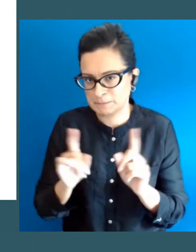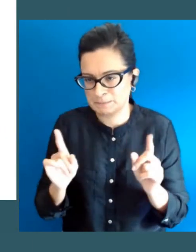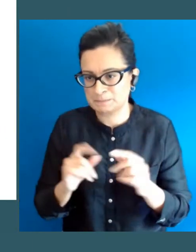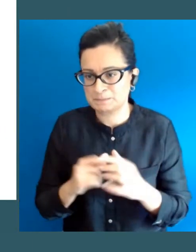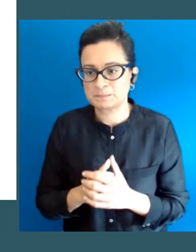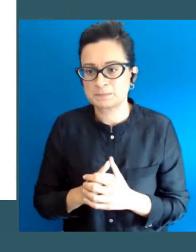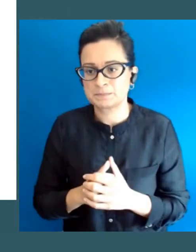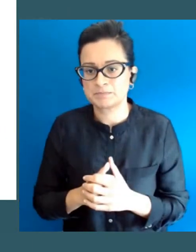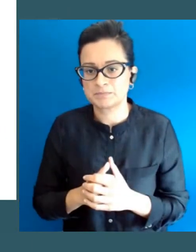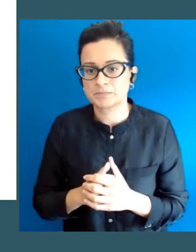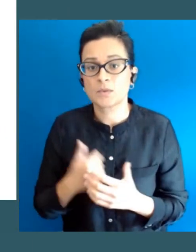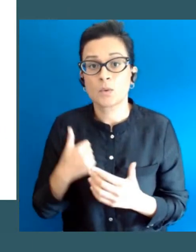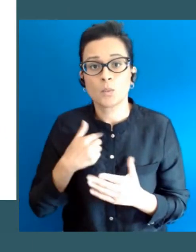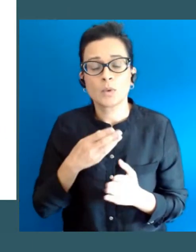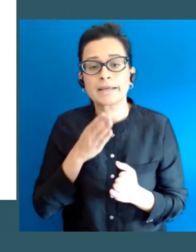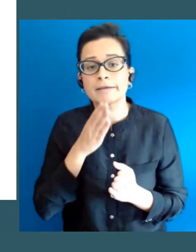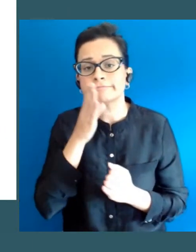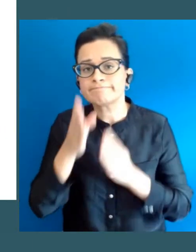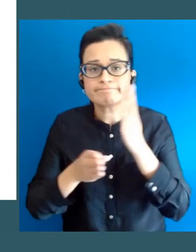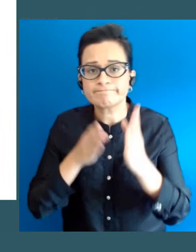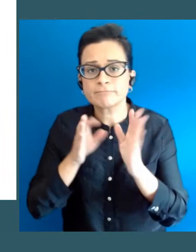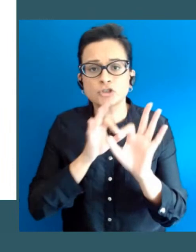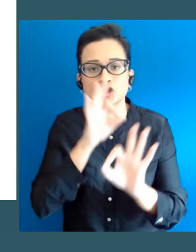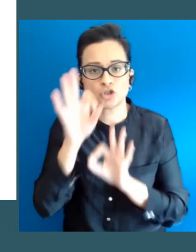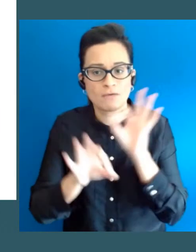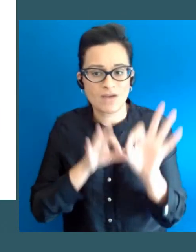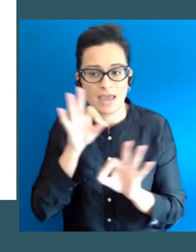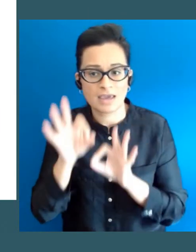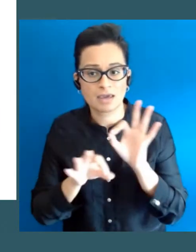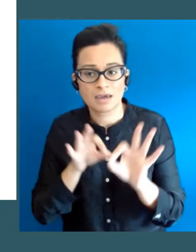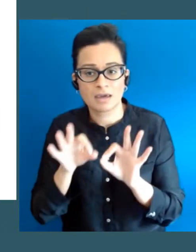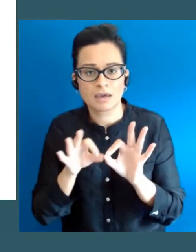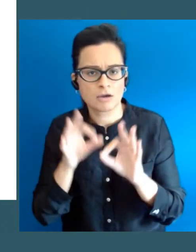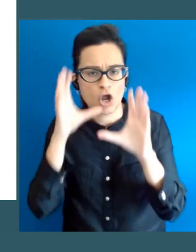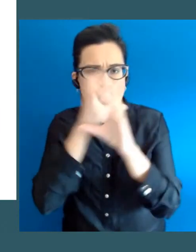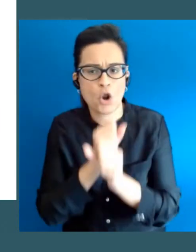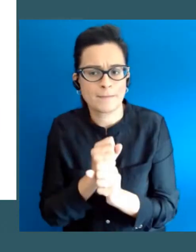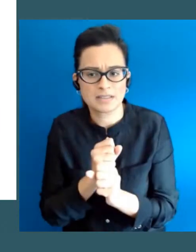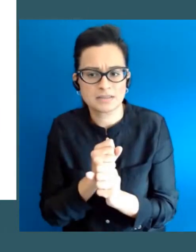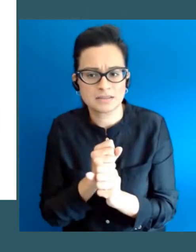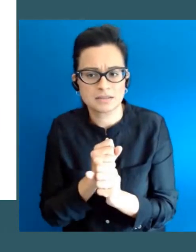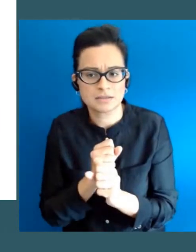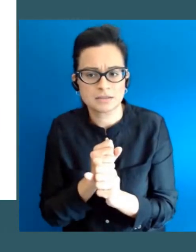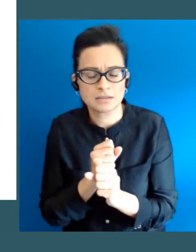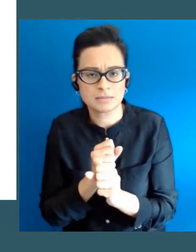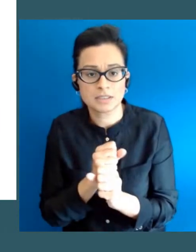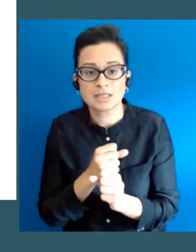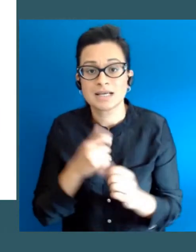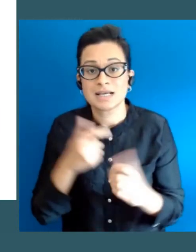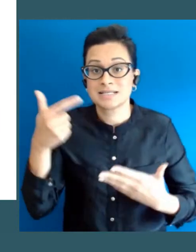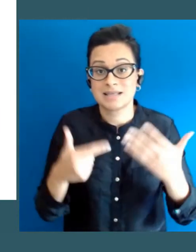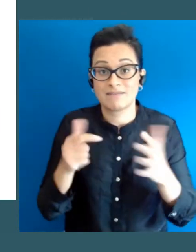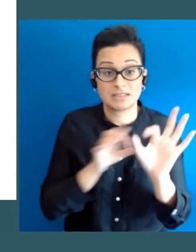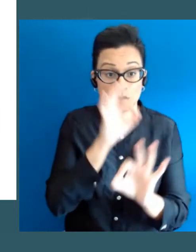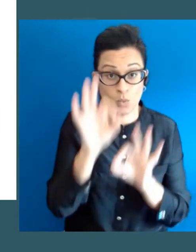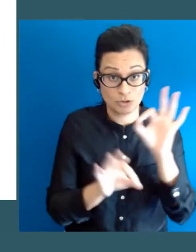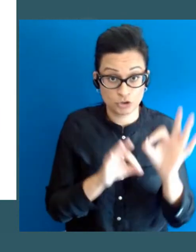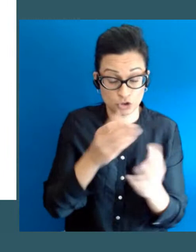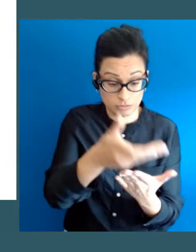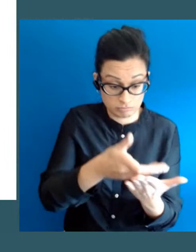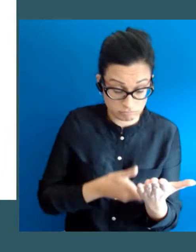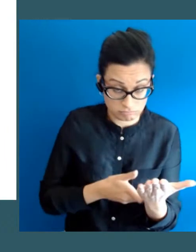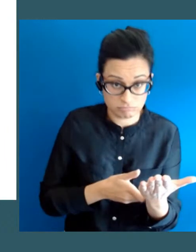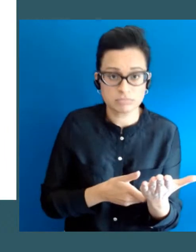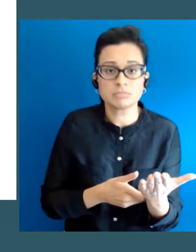did a survey. It was an anonymised questionnaire that we did, 17 questions, and we were very,